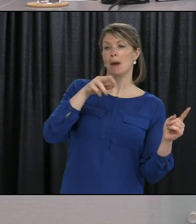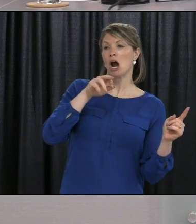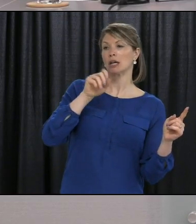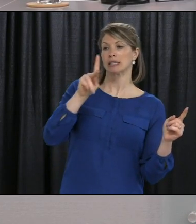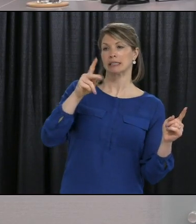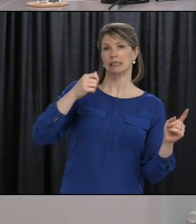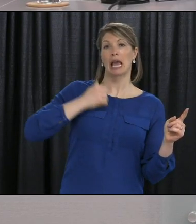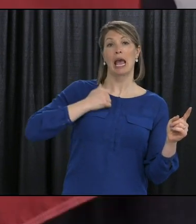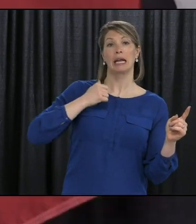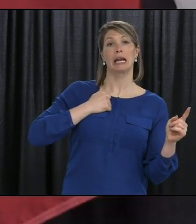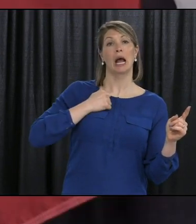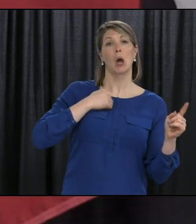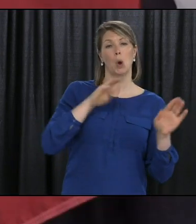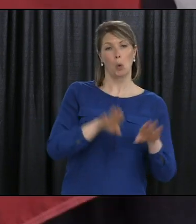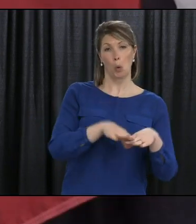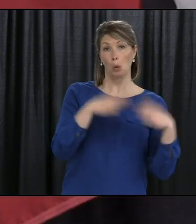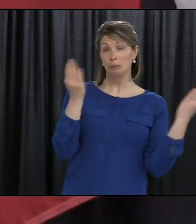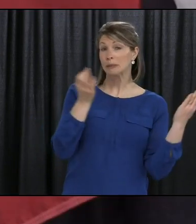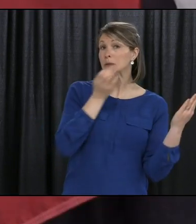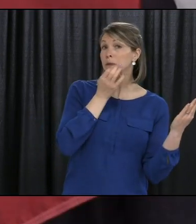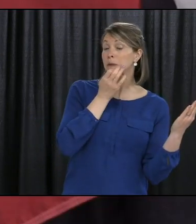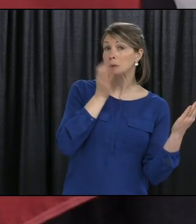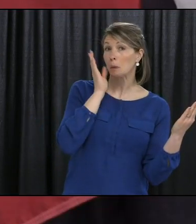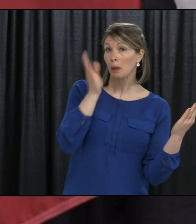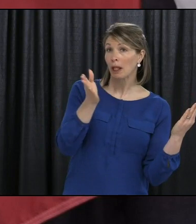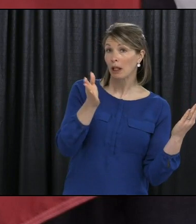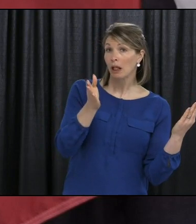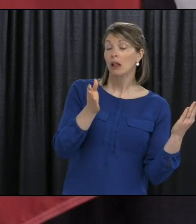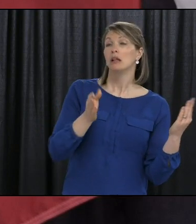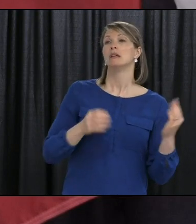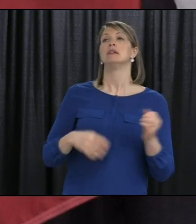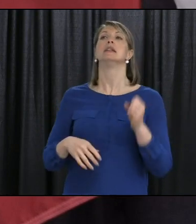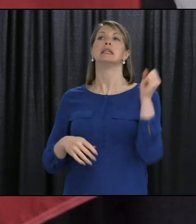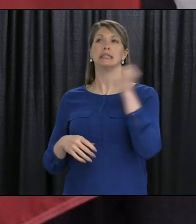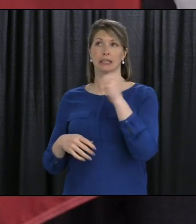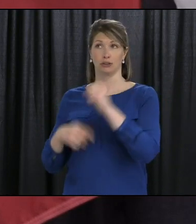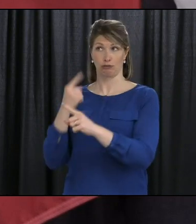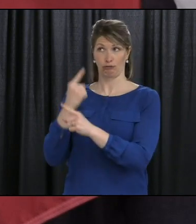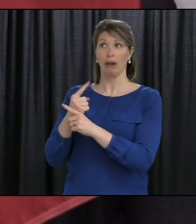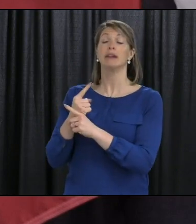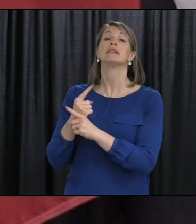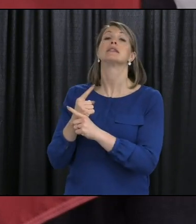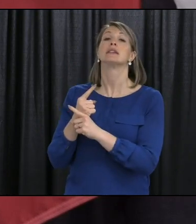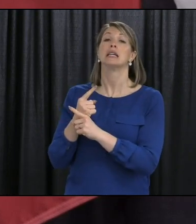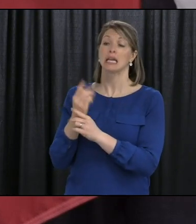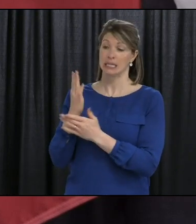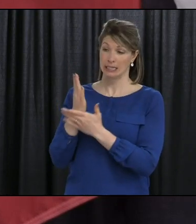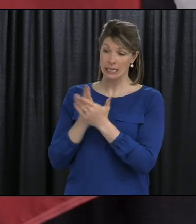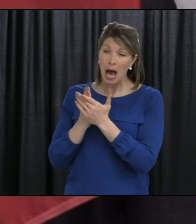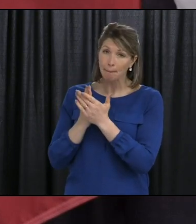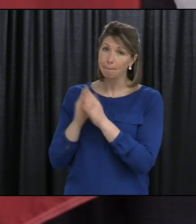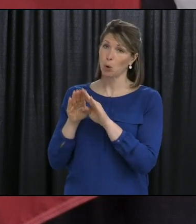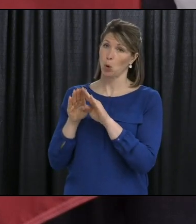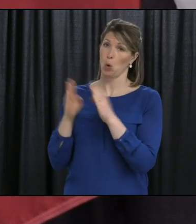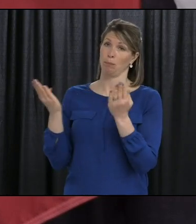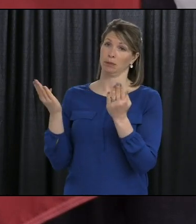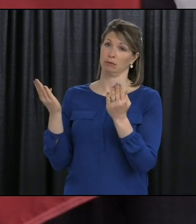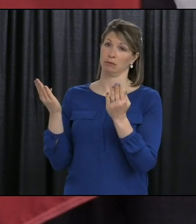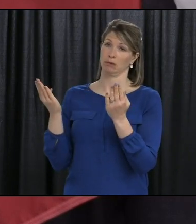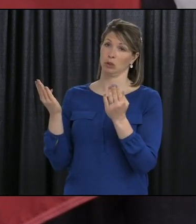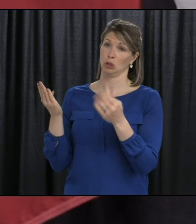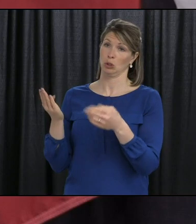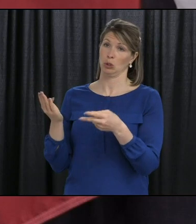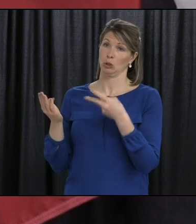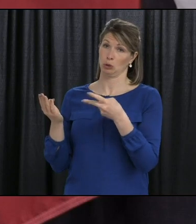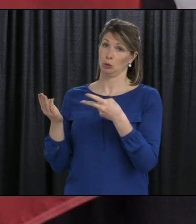this province? Yeah, we haven't seen the list yet, but you're right. Some national parks will open, but with restrictions.